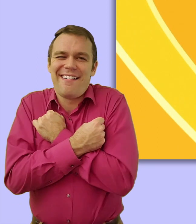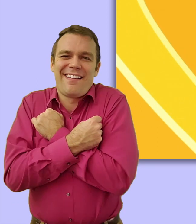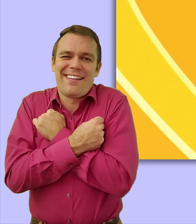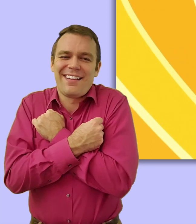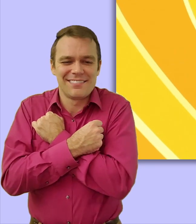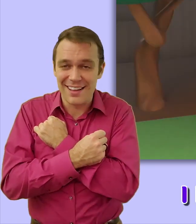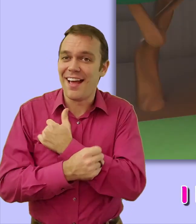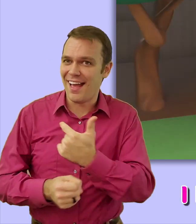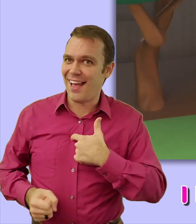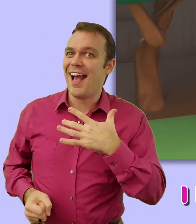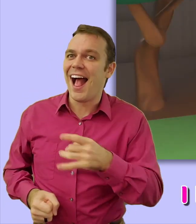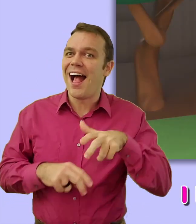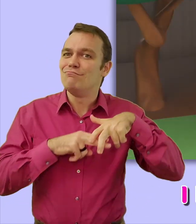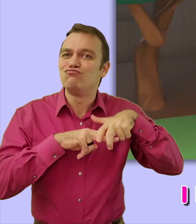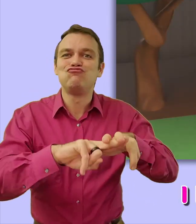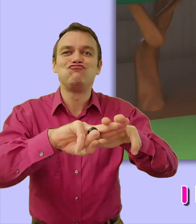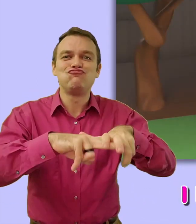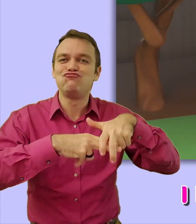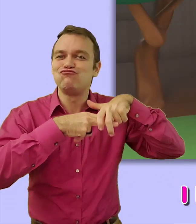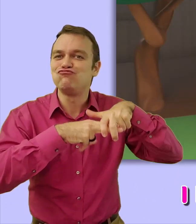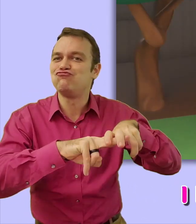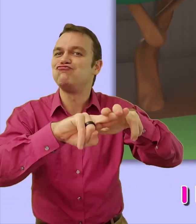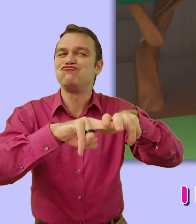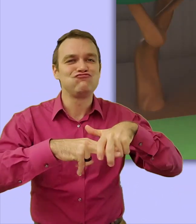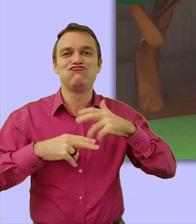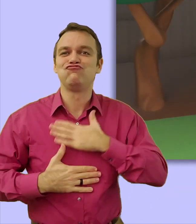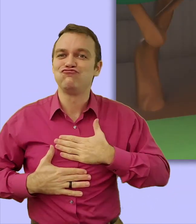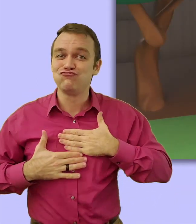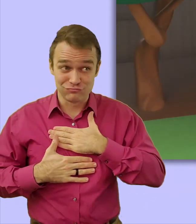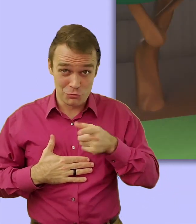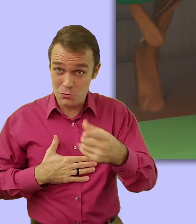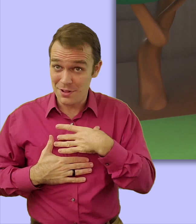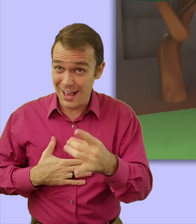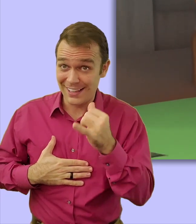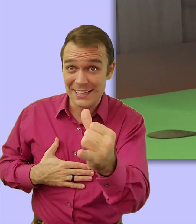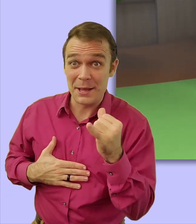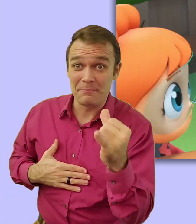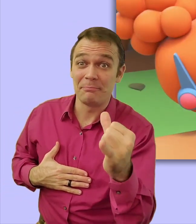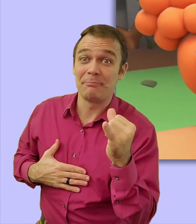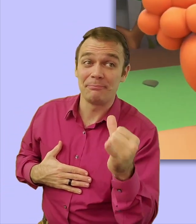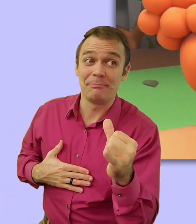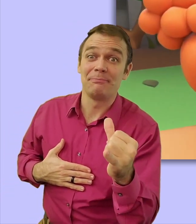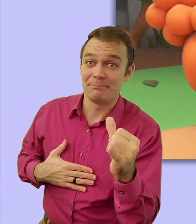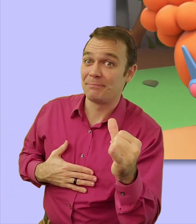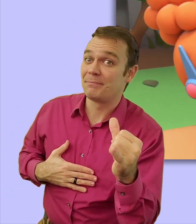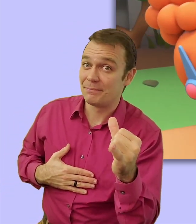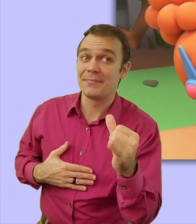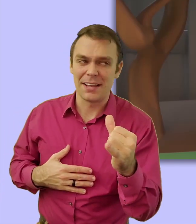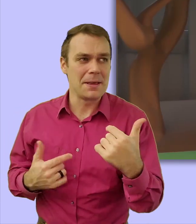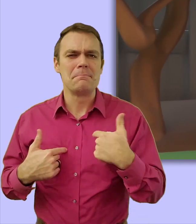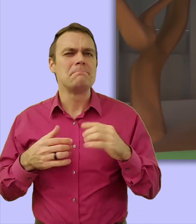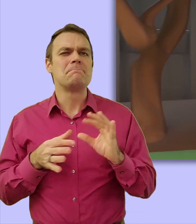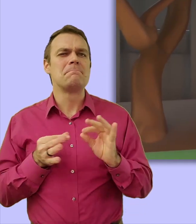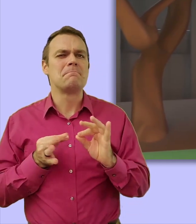big hug. I like swinging on the swing. I know you like to swing too.